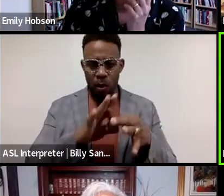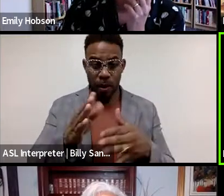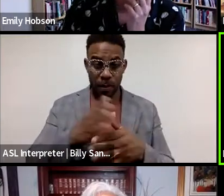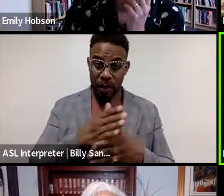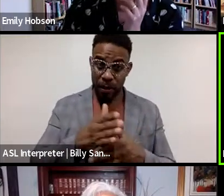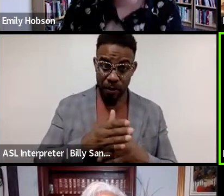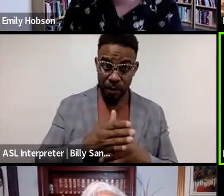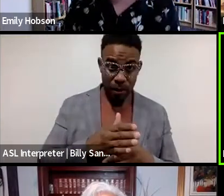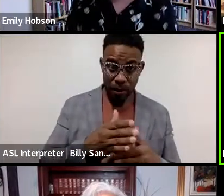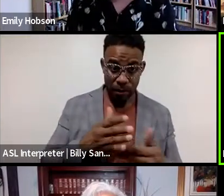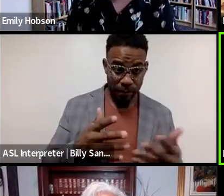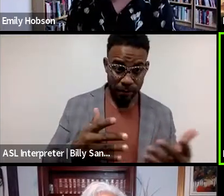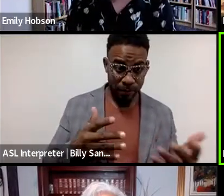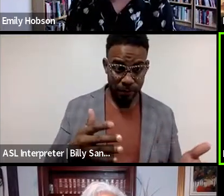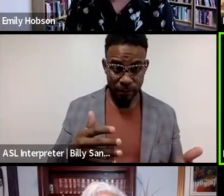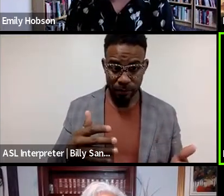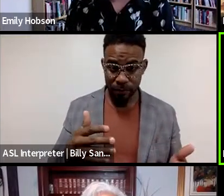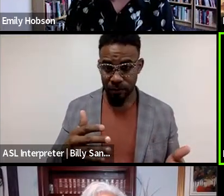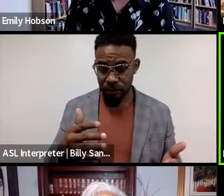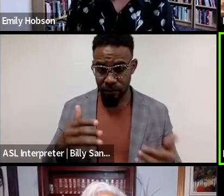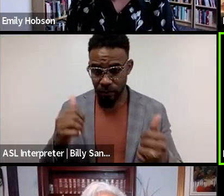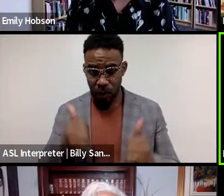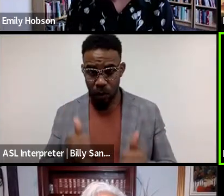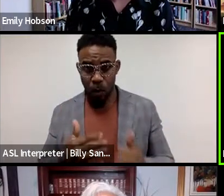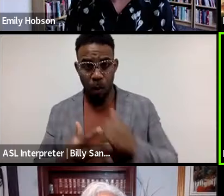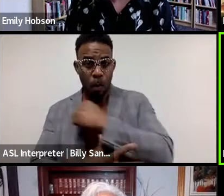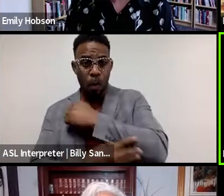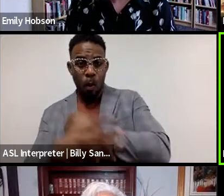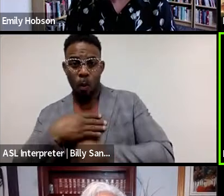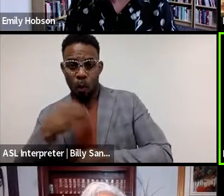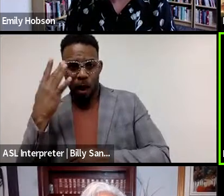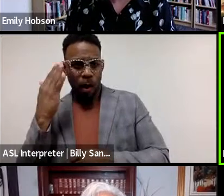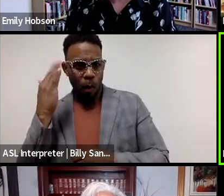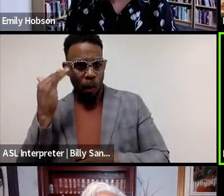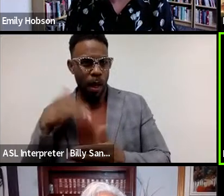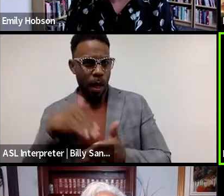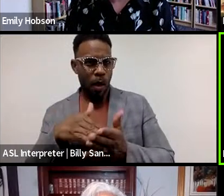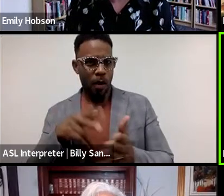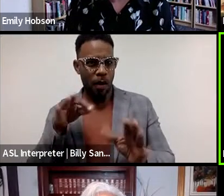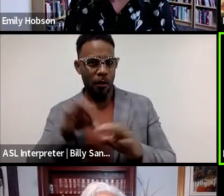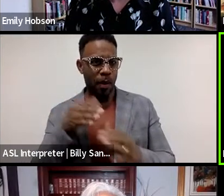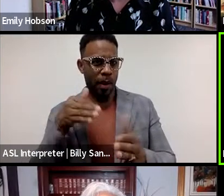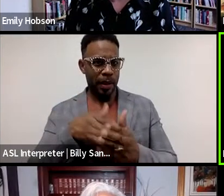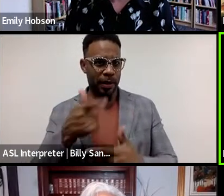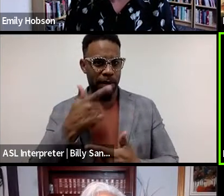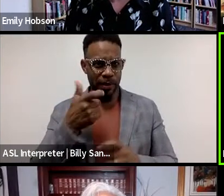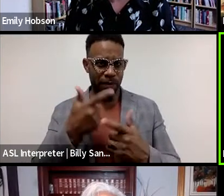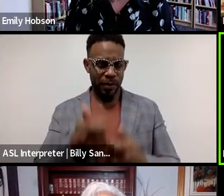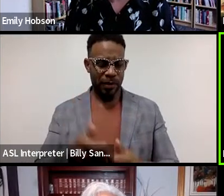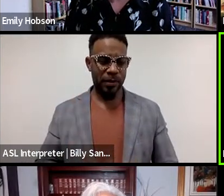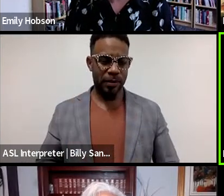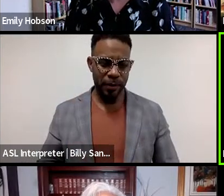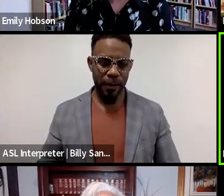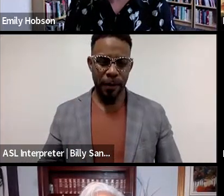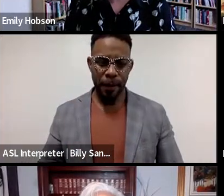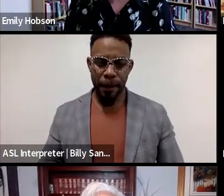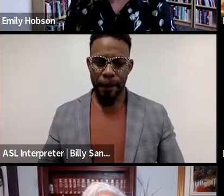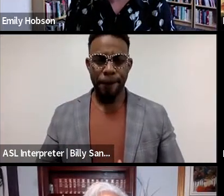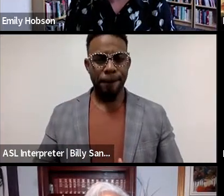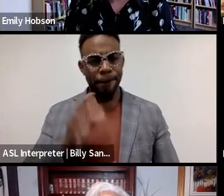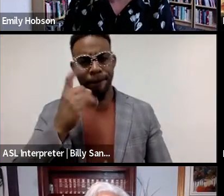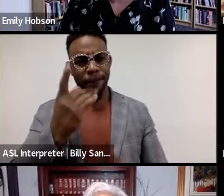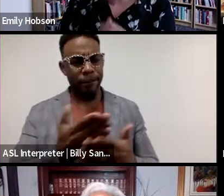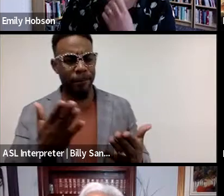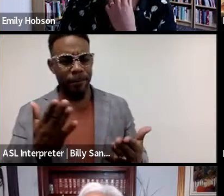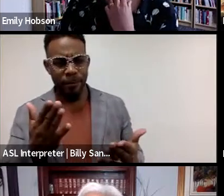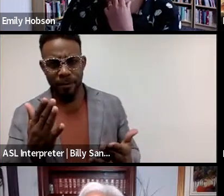between, you know, poor whites, and why they often vote against their self-interest. I guess one of the